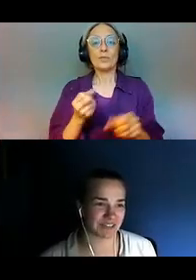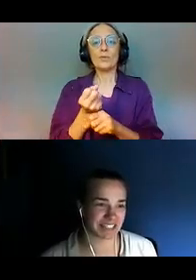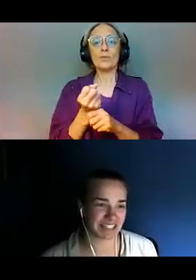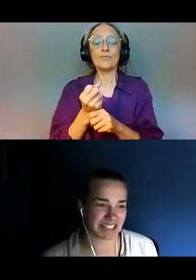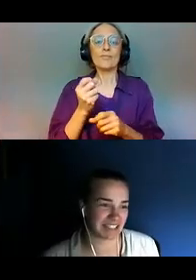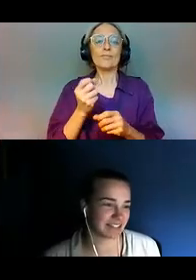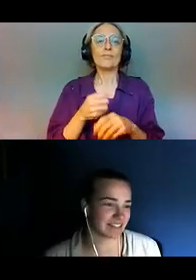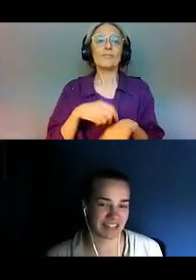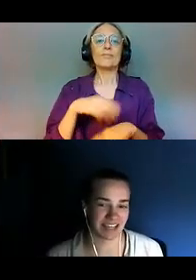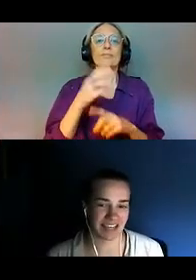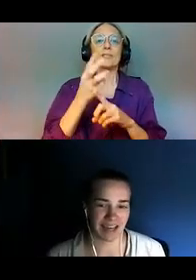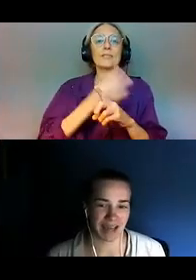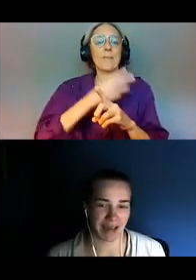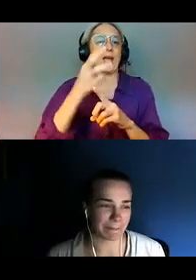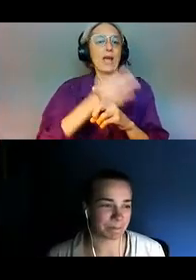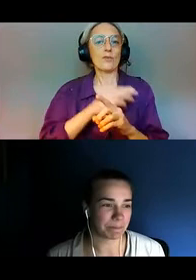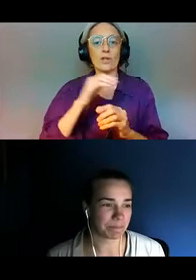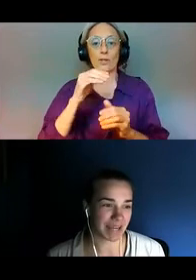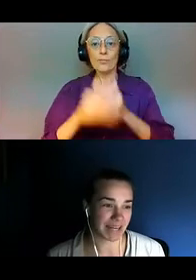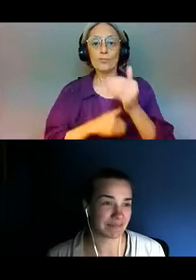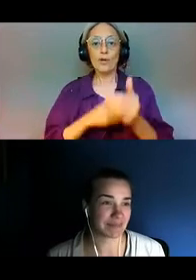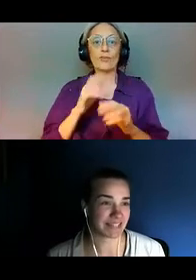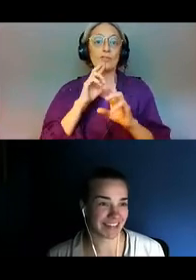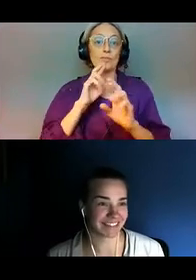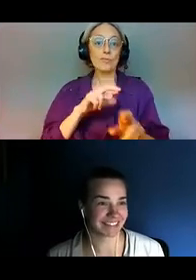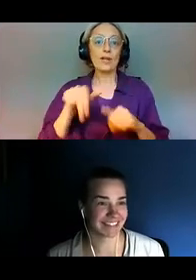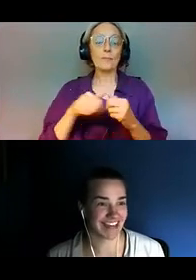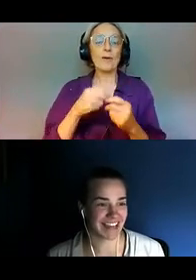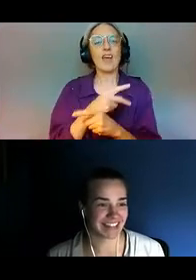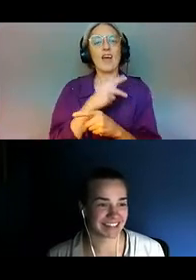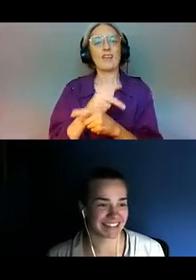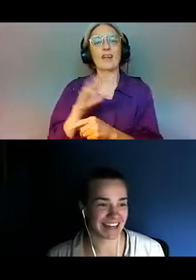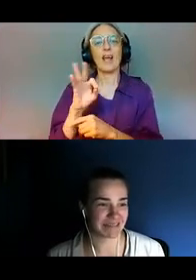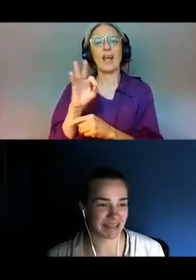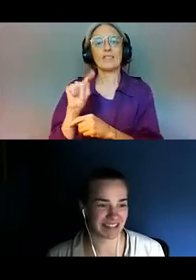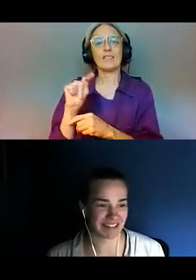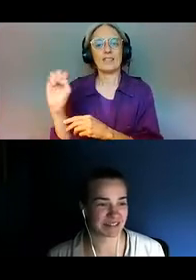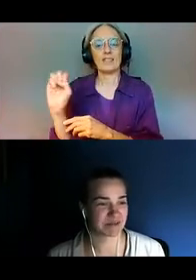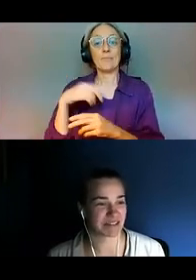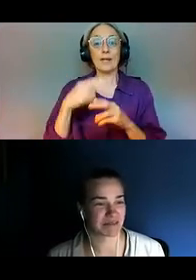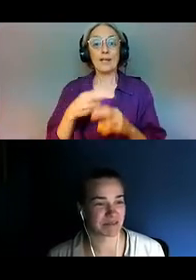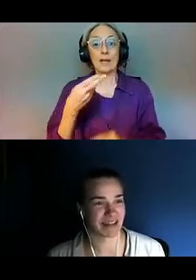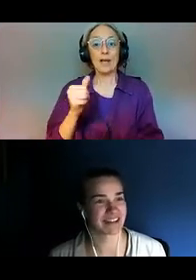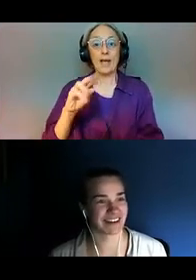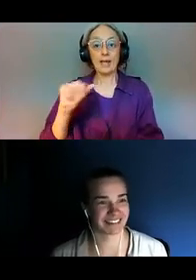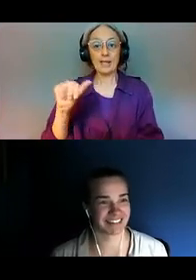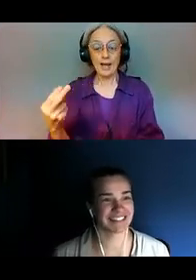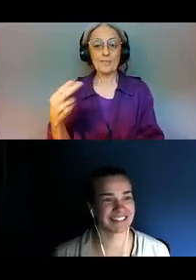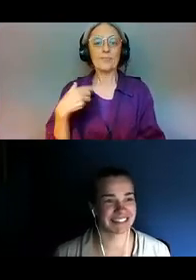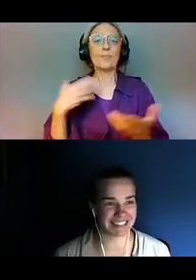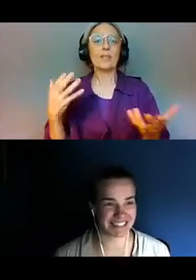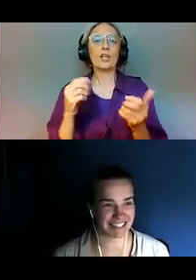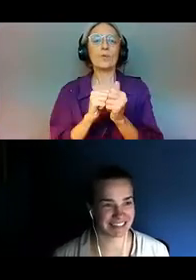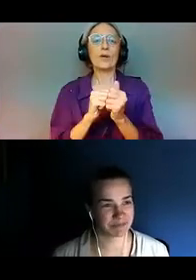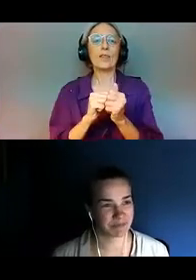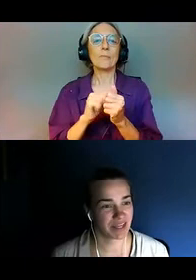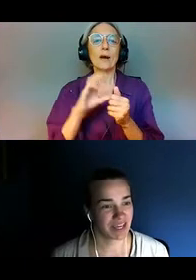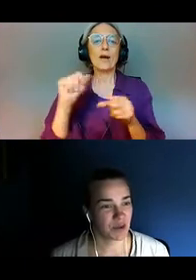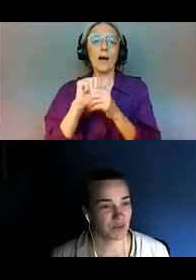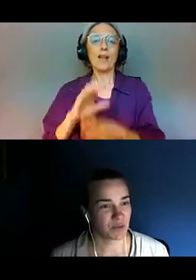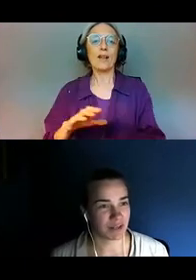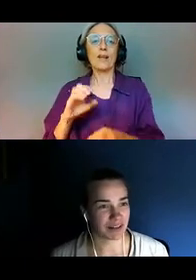calculating FTEs. My name is Hannah, and I'm here with my colleague,